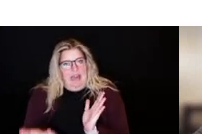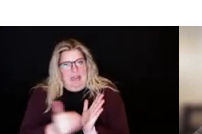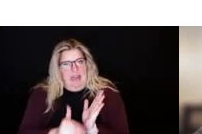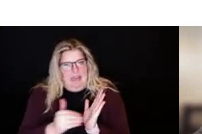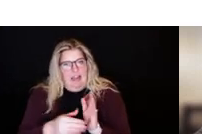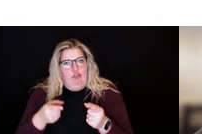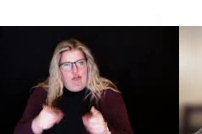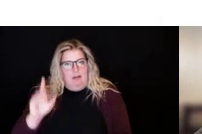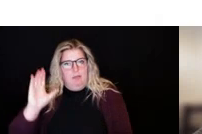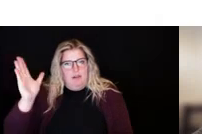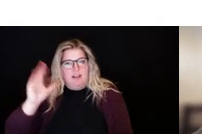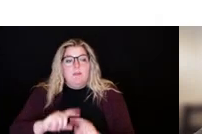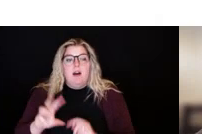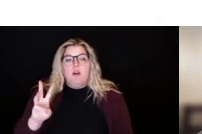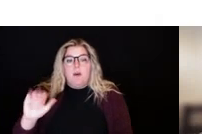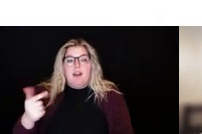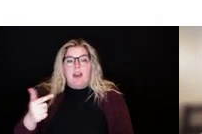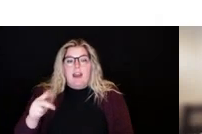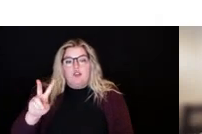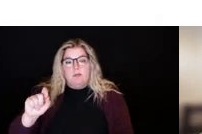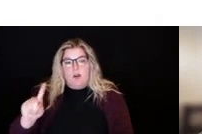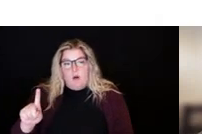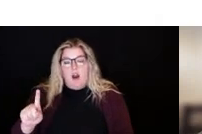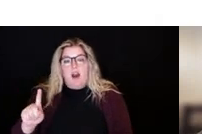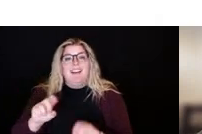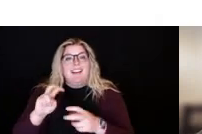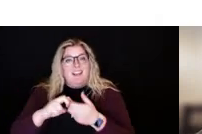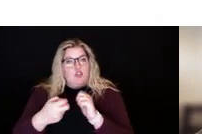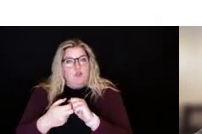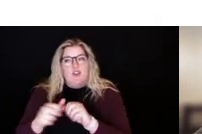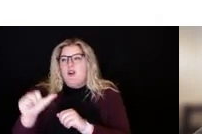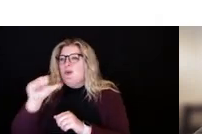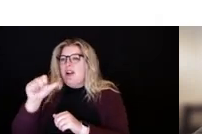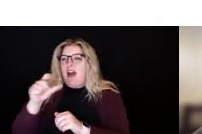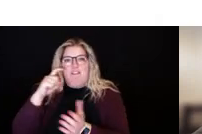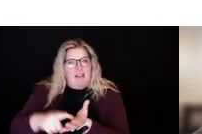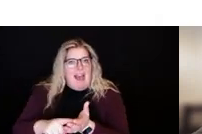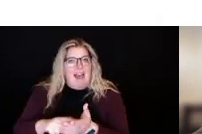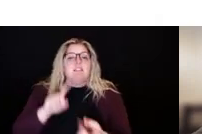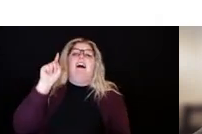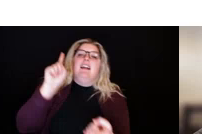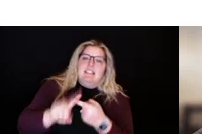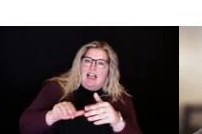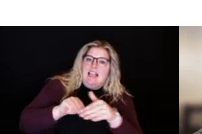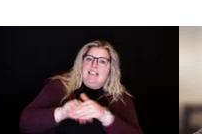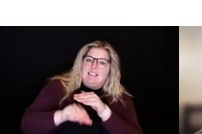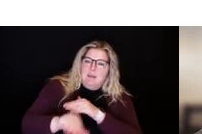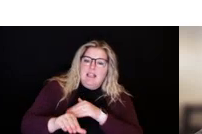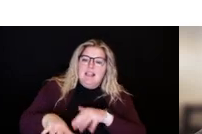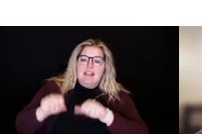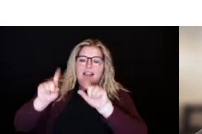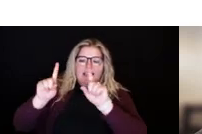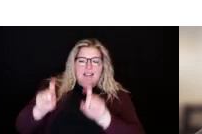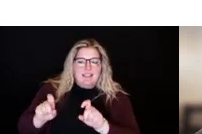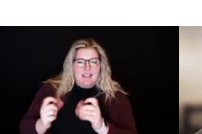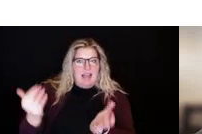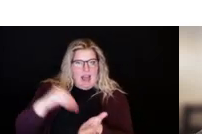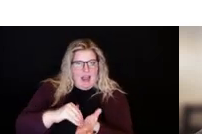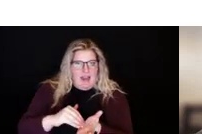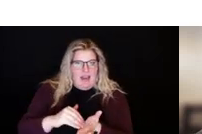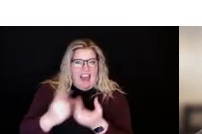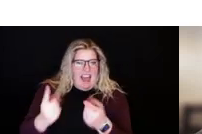These WCAG 2.1 issues were not flagged until accessibility testing occurred late in